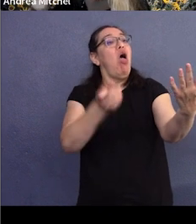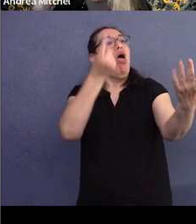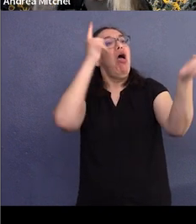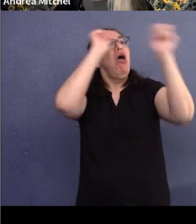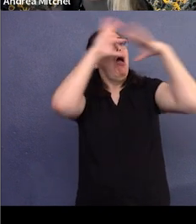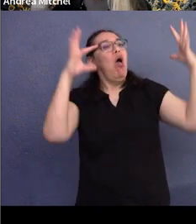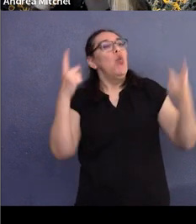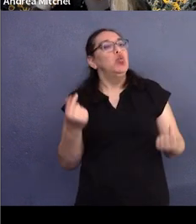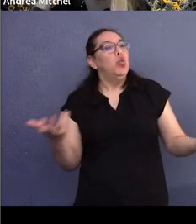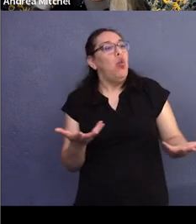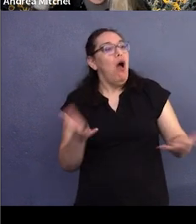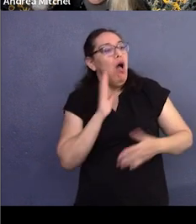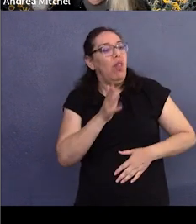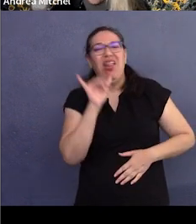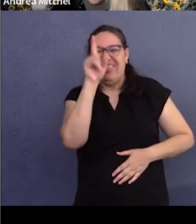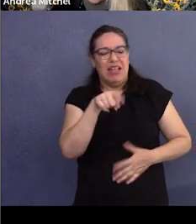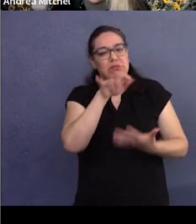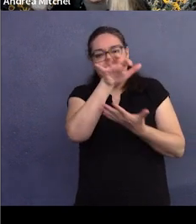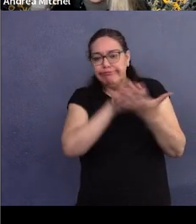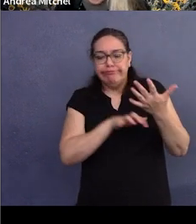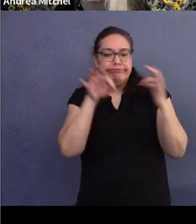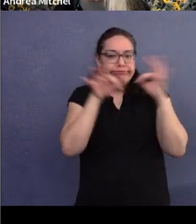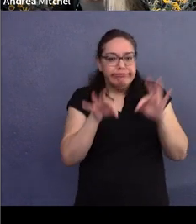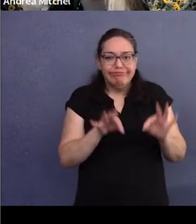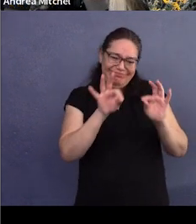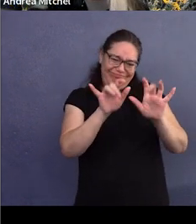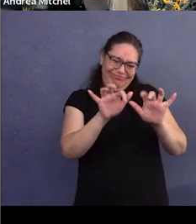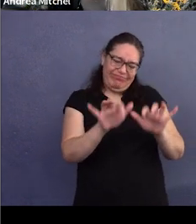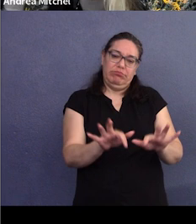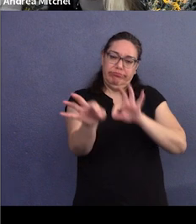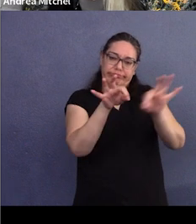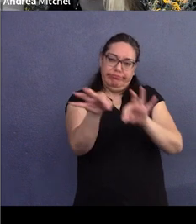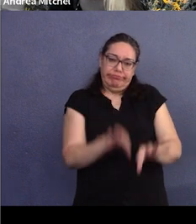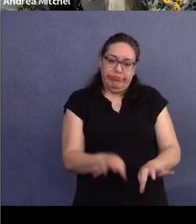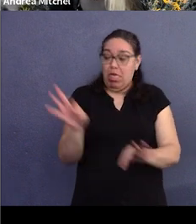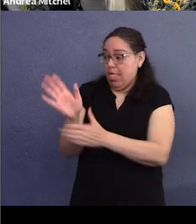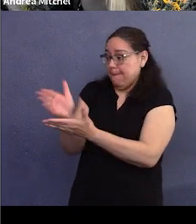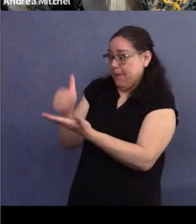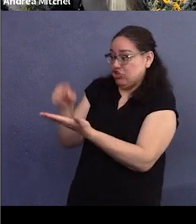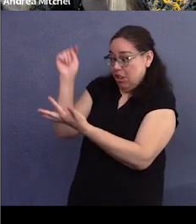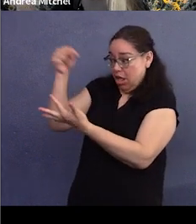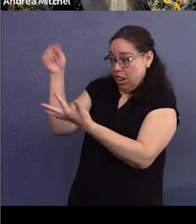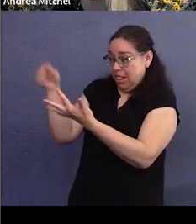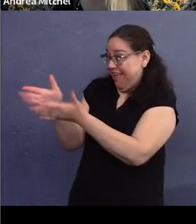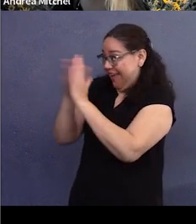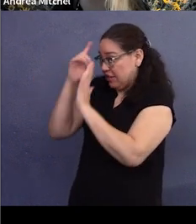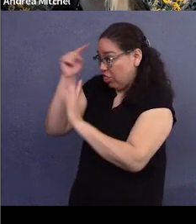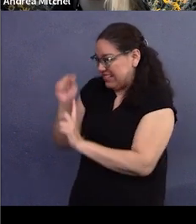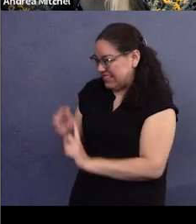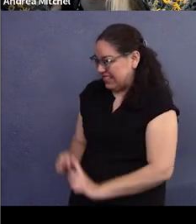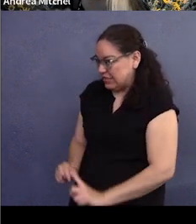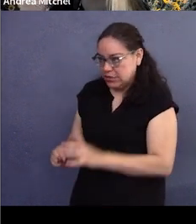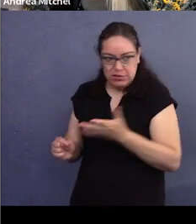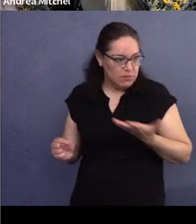So it's just looking, it's writing in text what your budget is reflecting. That's what it is. But again,